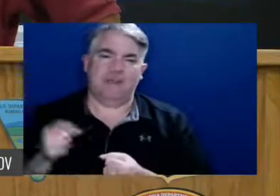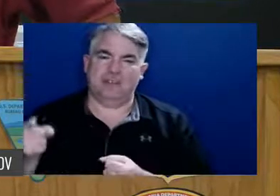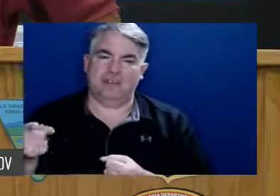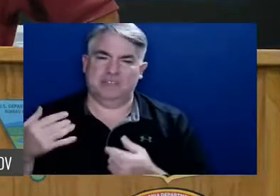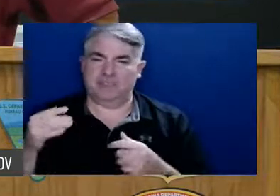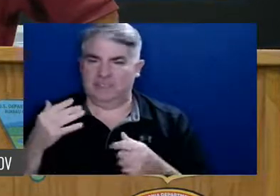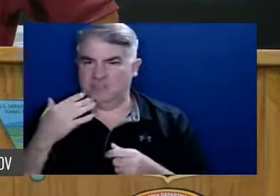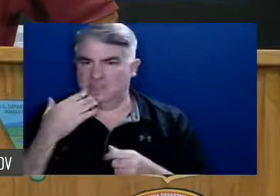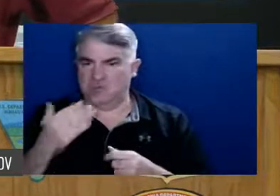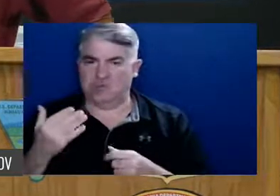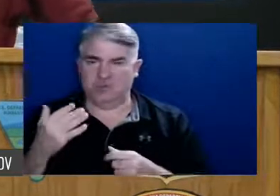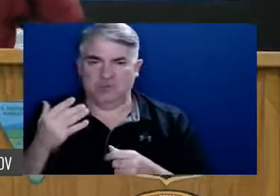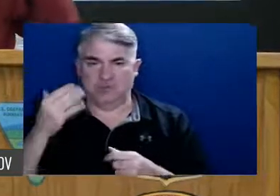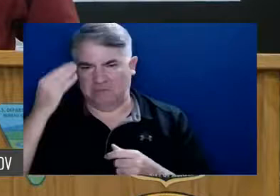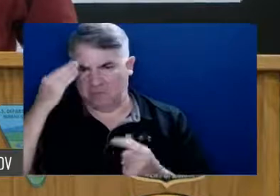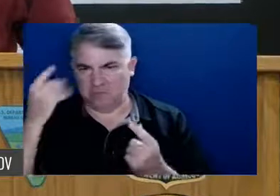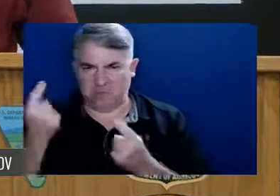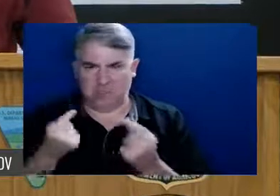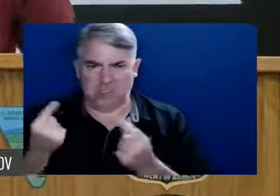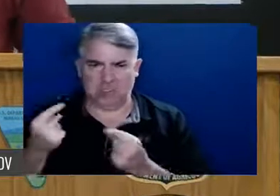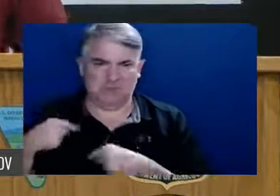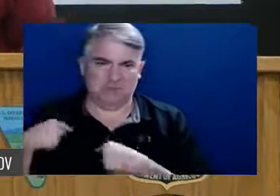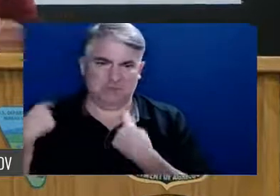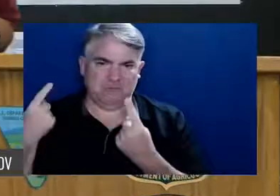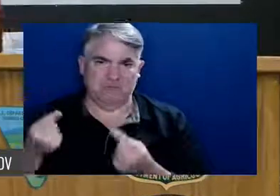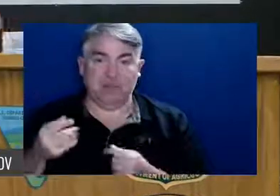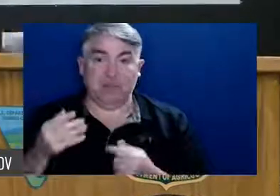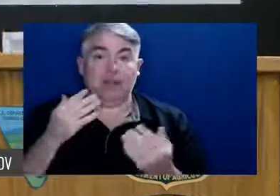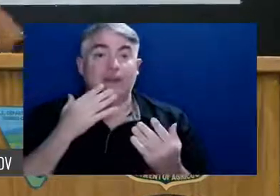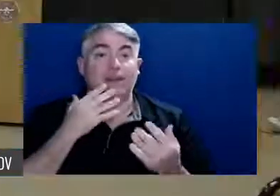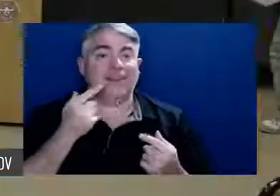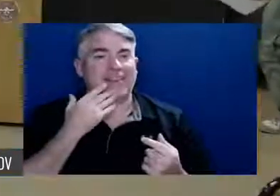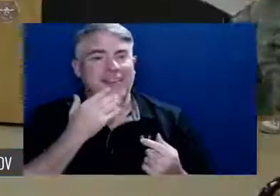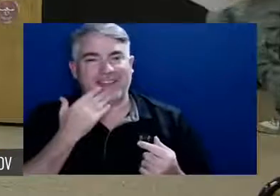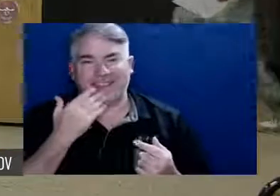with that, thank you all very much for your viewership, and I'll hand it back to Kim.